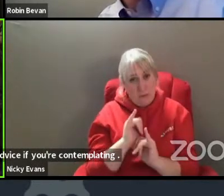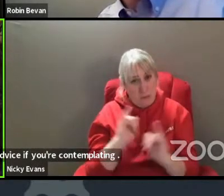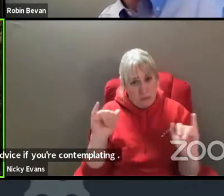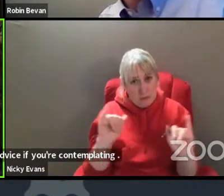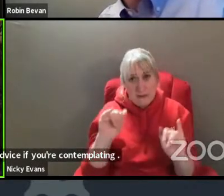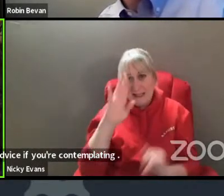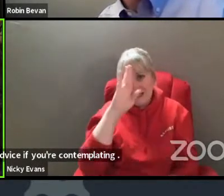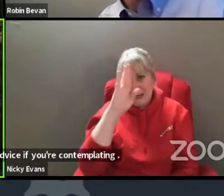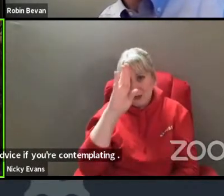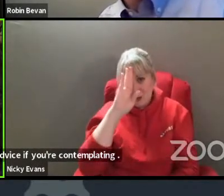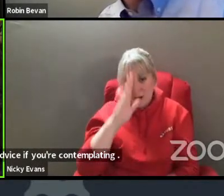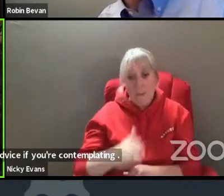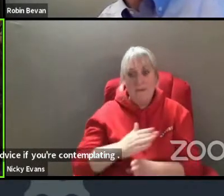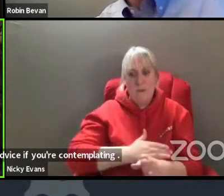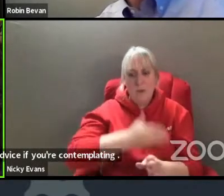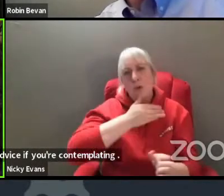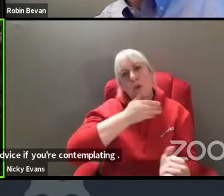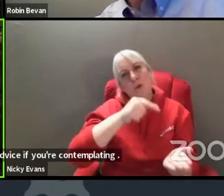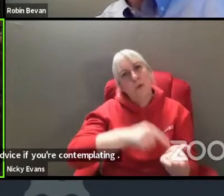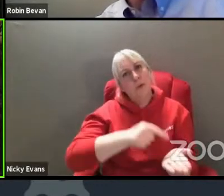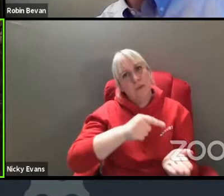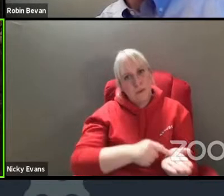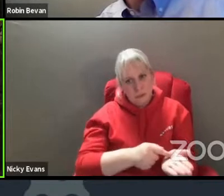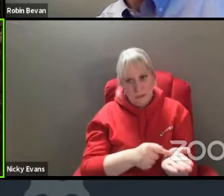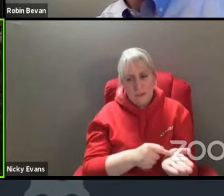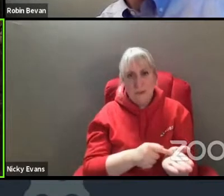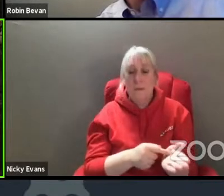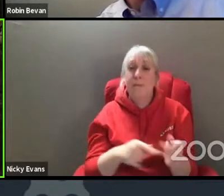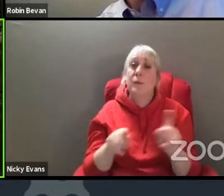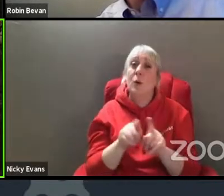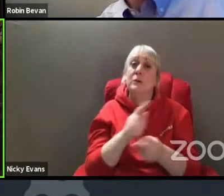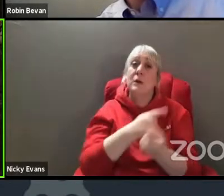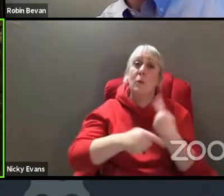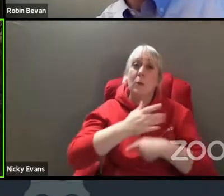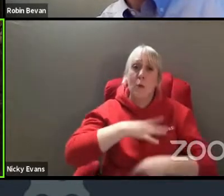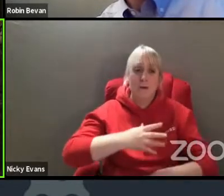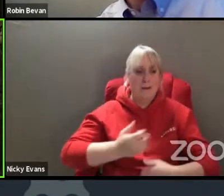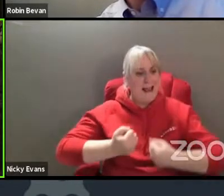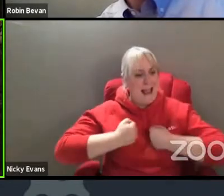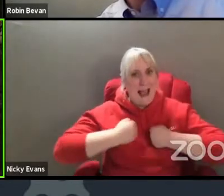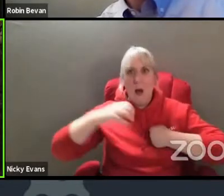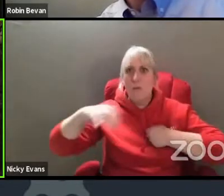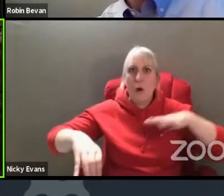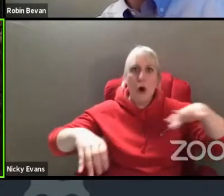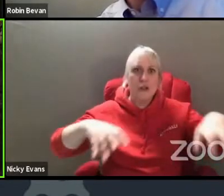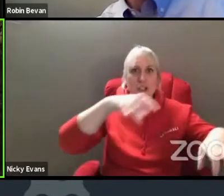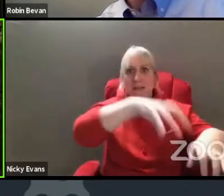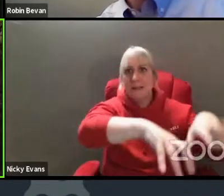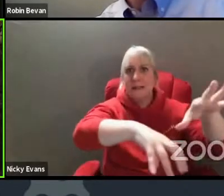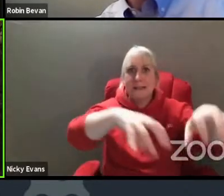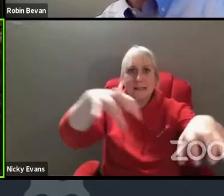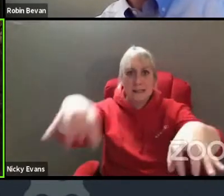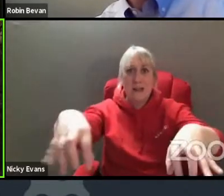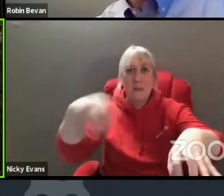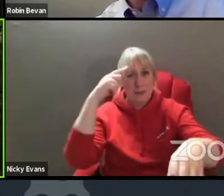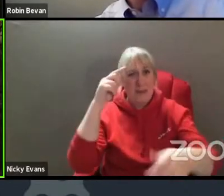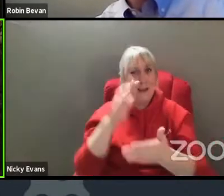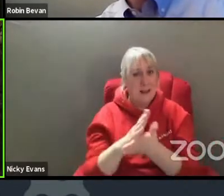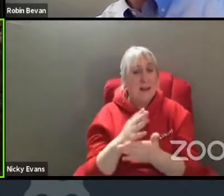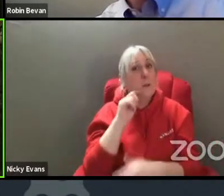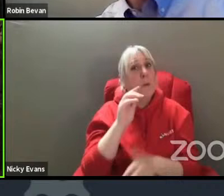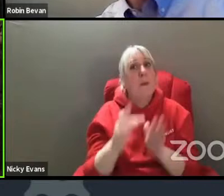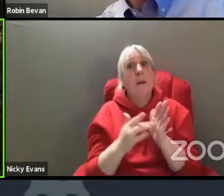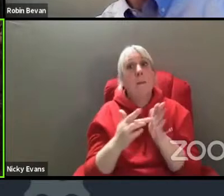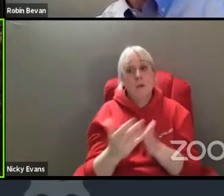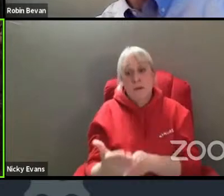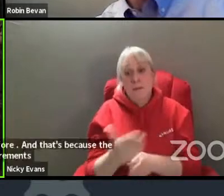Section 44 provision. We also want our branches, and we think this is going to be really important in the run-up to Easter and